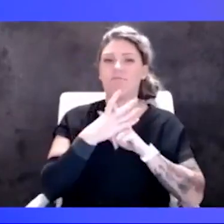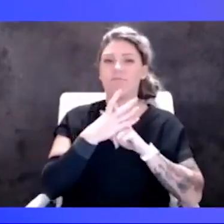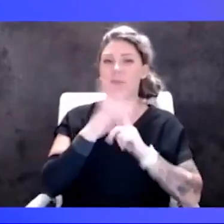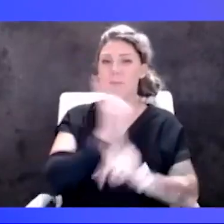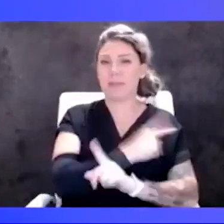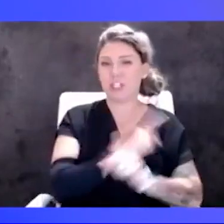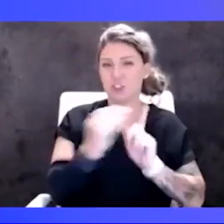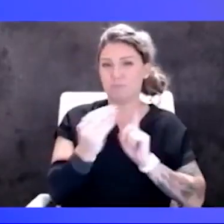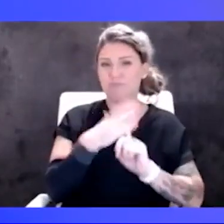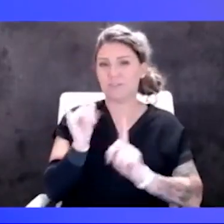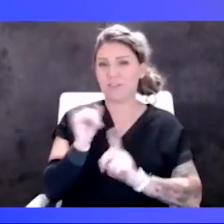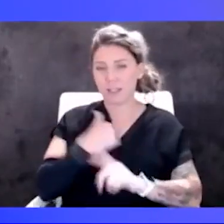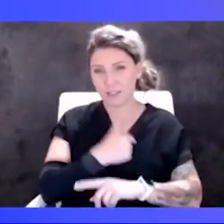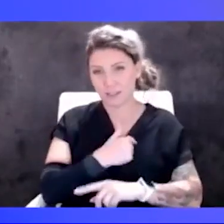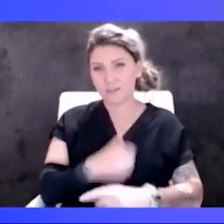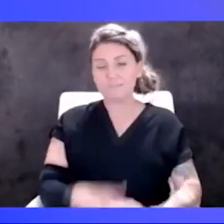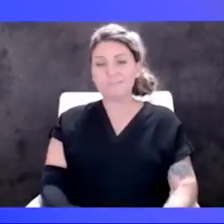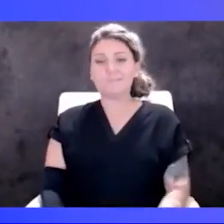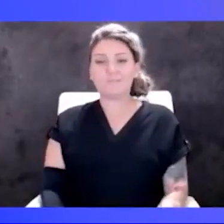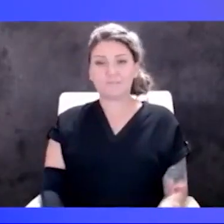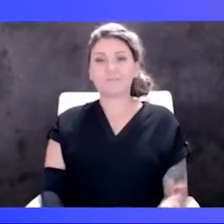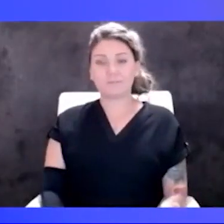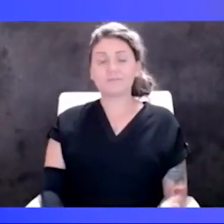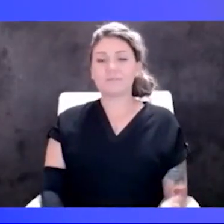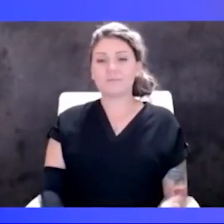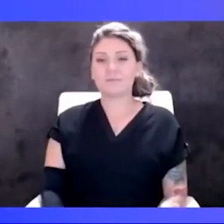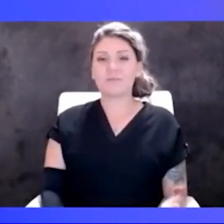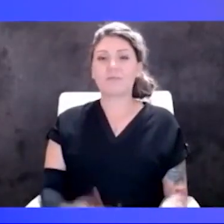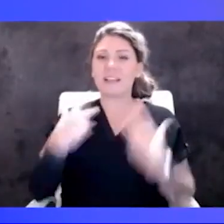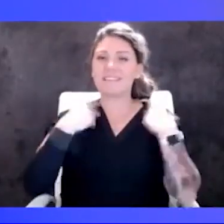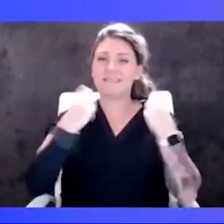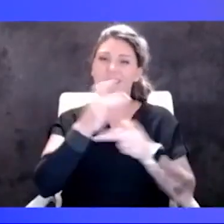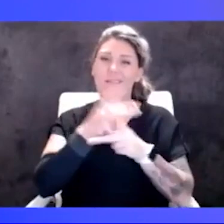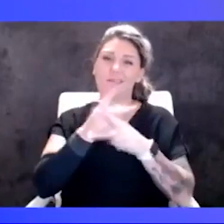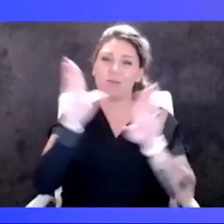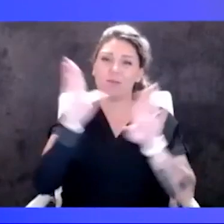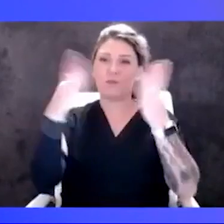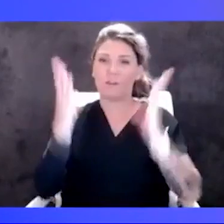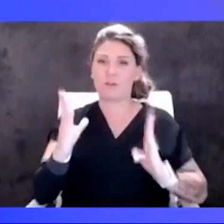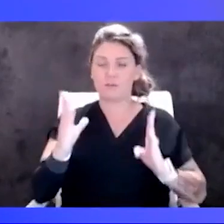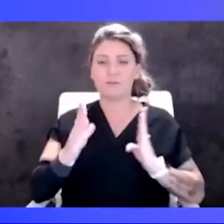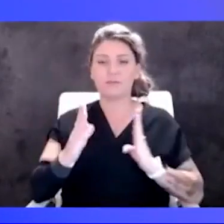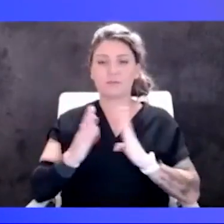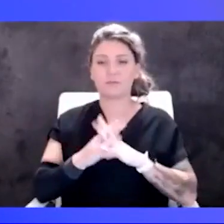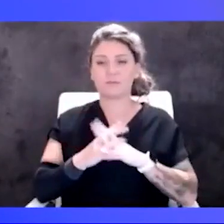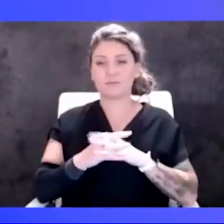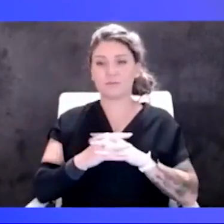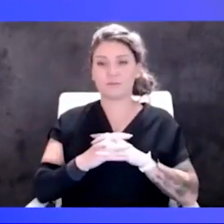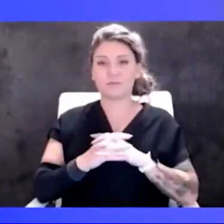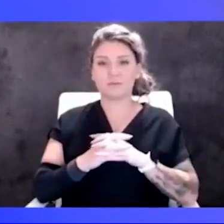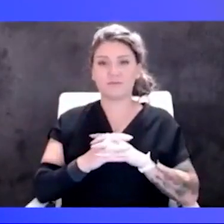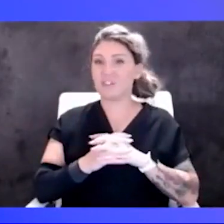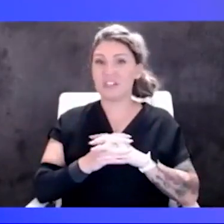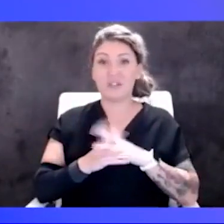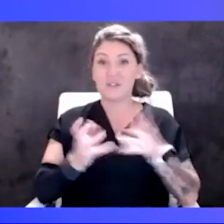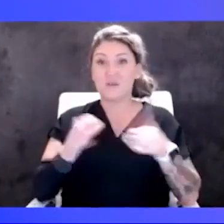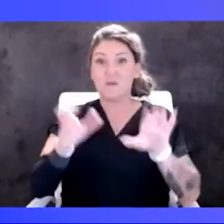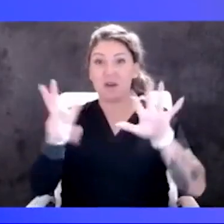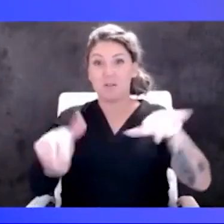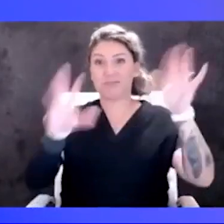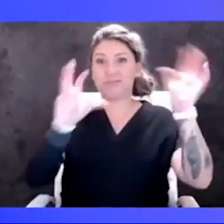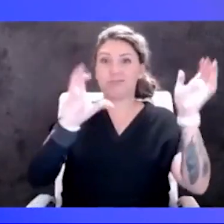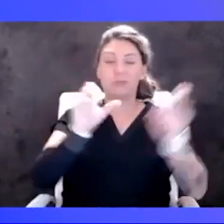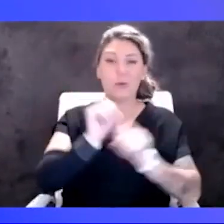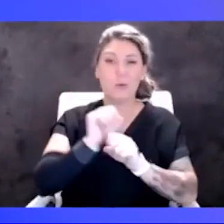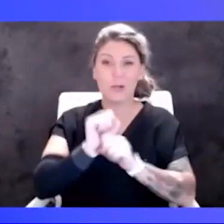as healthcare providers, so that we don't disrupt the workforce either. And Dr. Pike, I think you guys are still